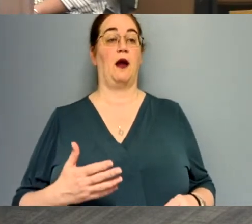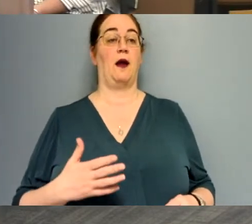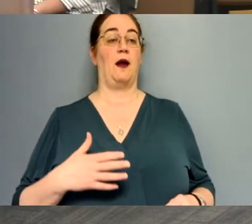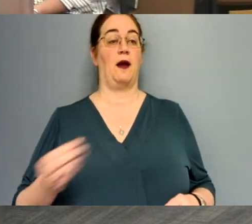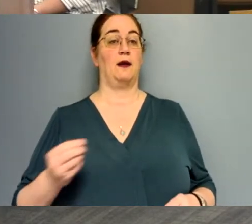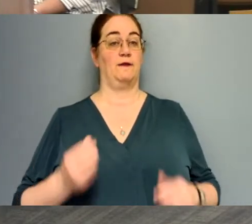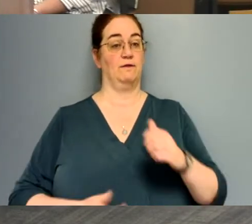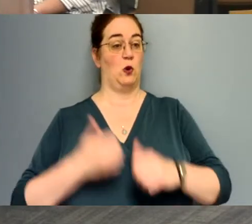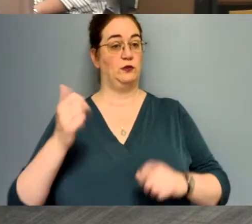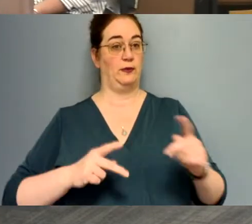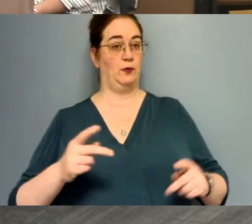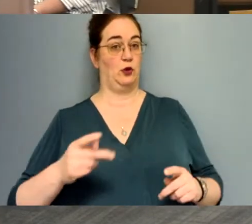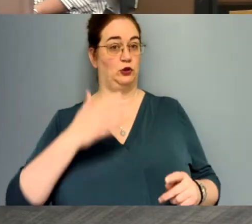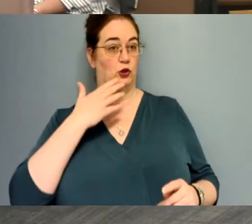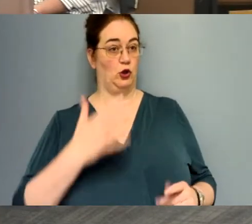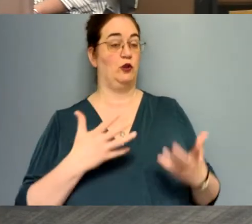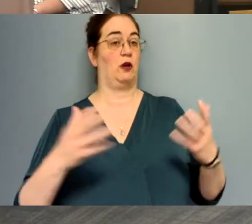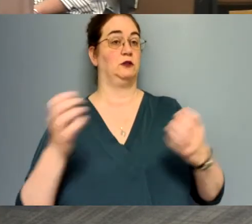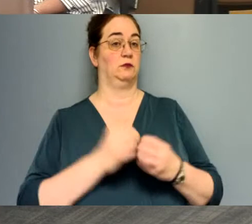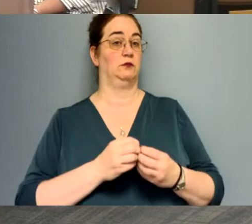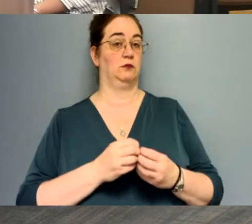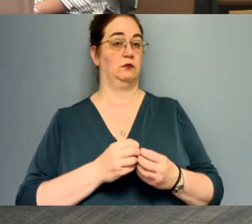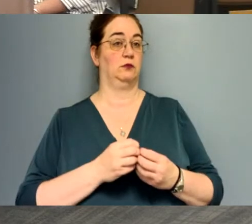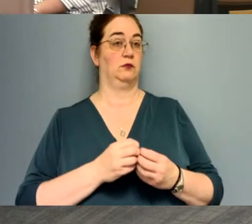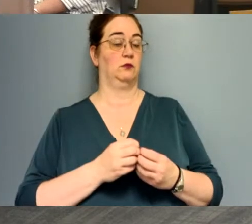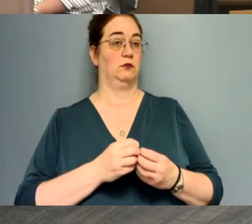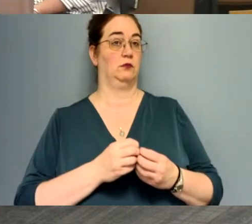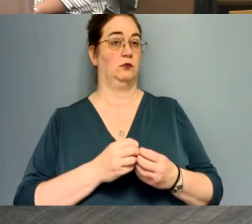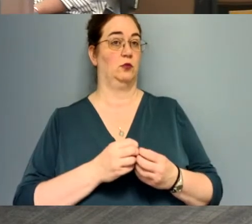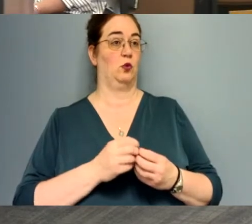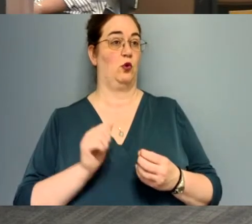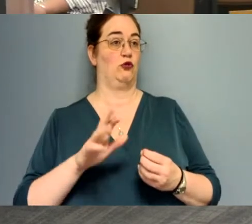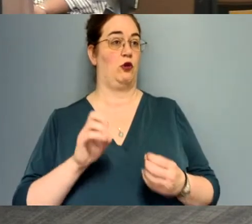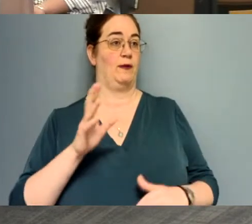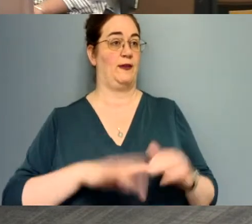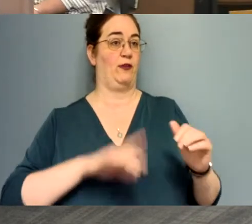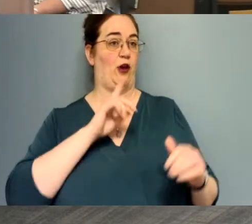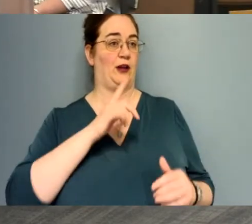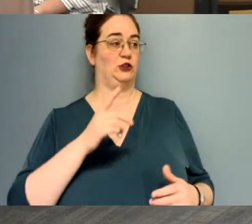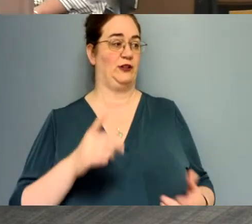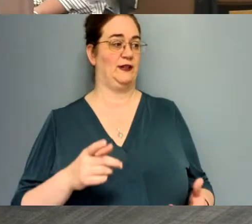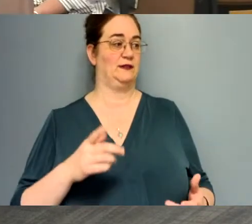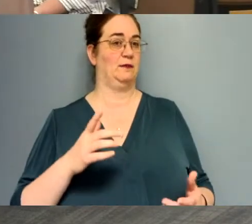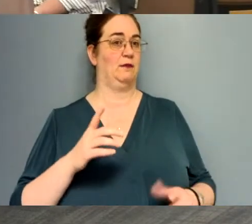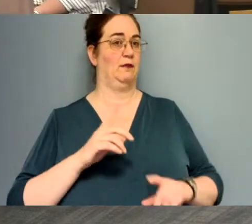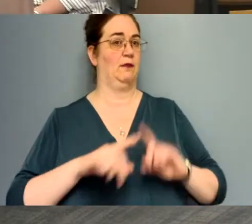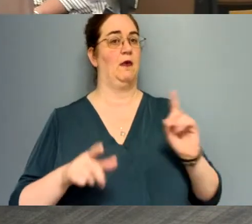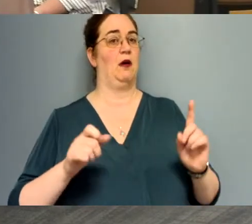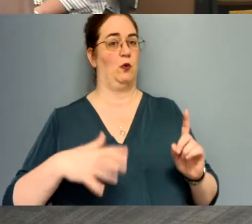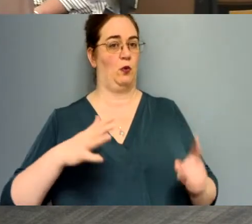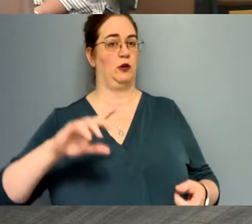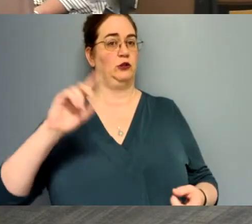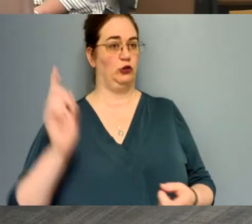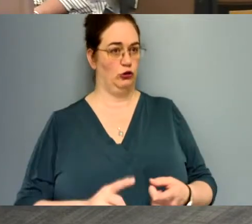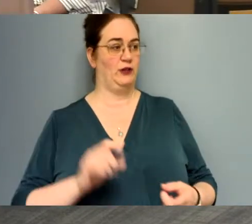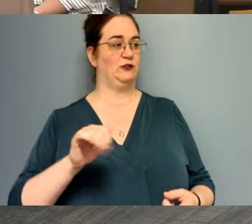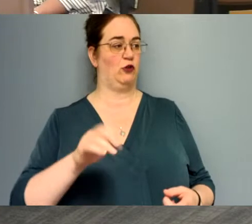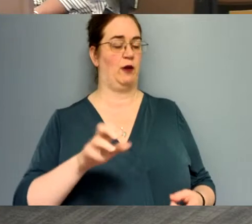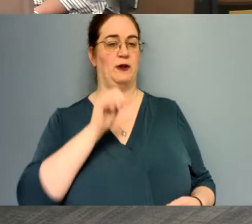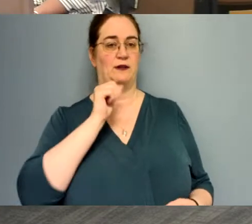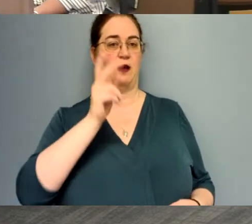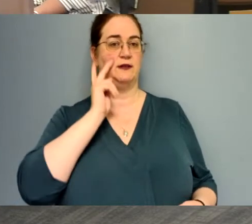if most people weren't good, there would be much more crime than there actually is. But we want to decrease crime and not see